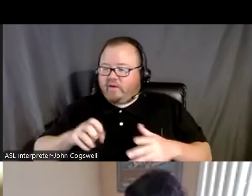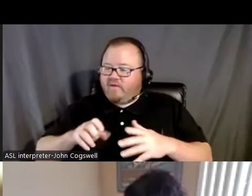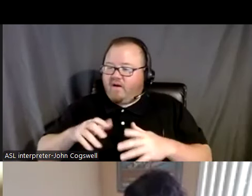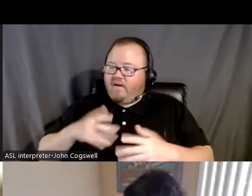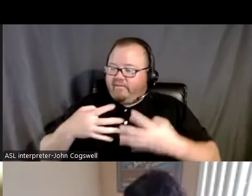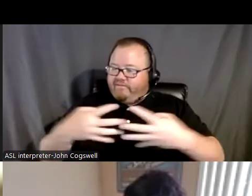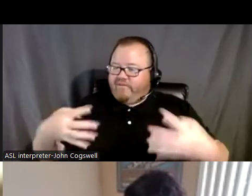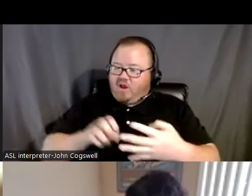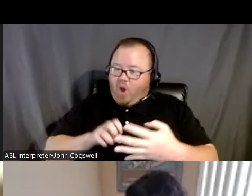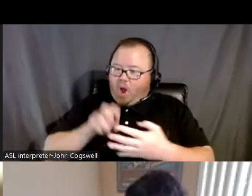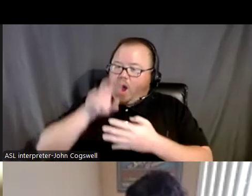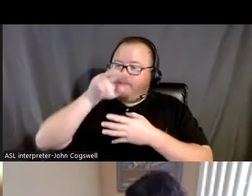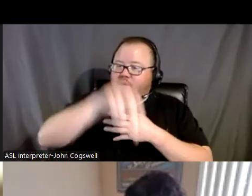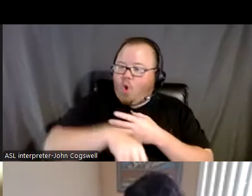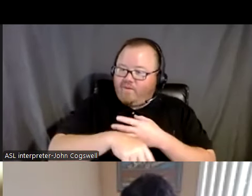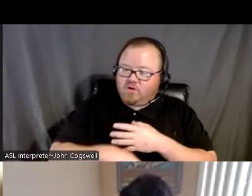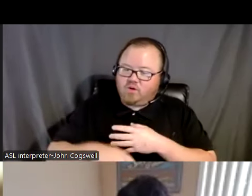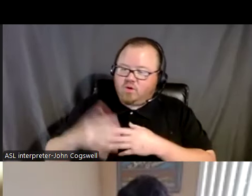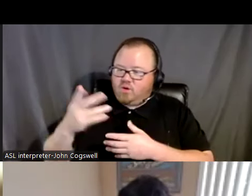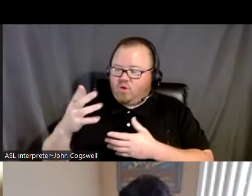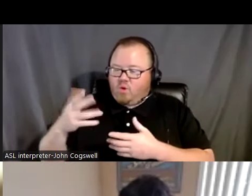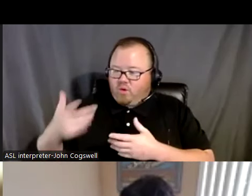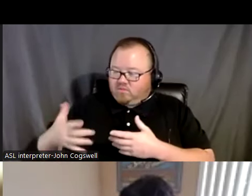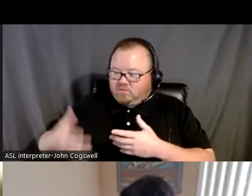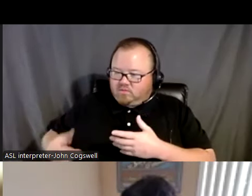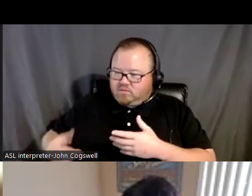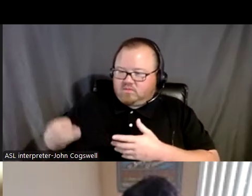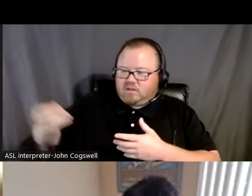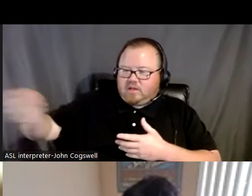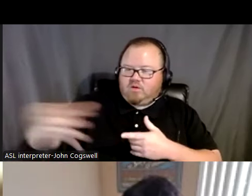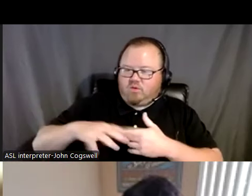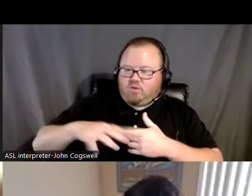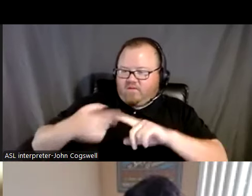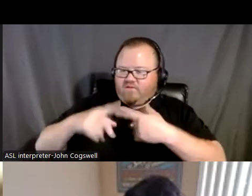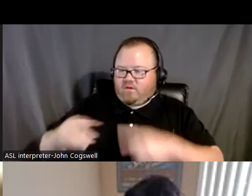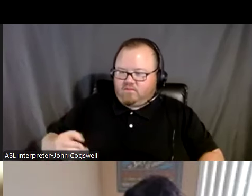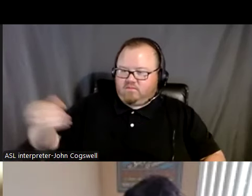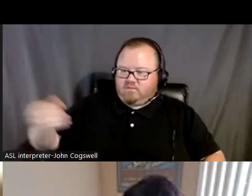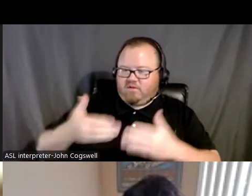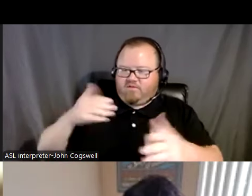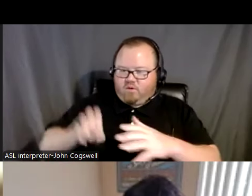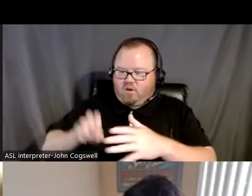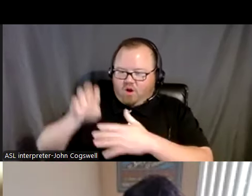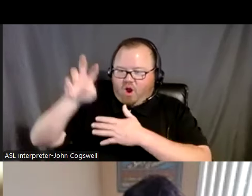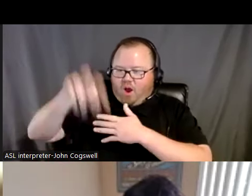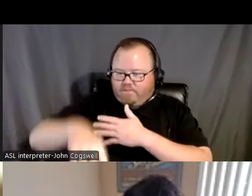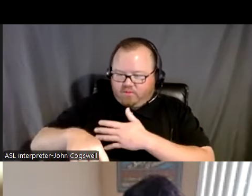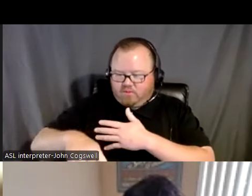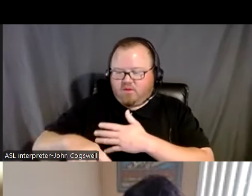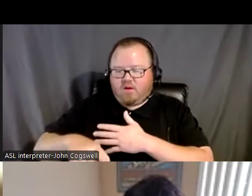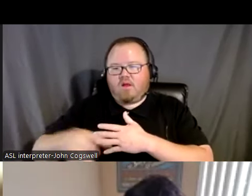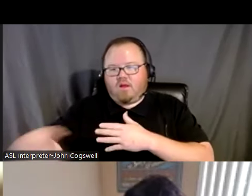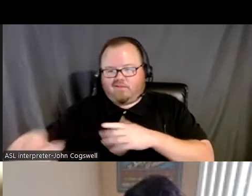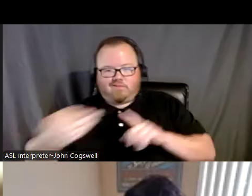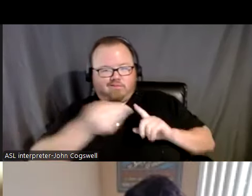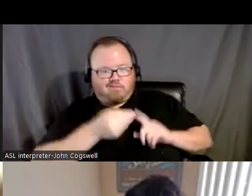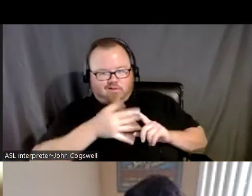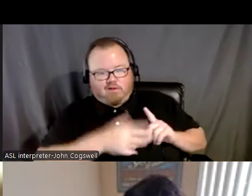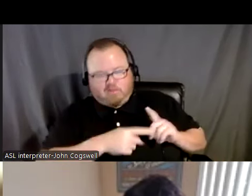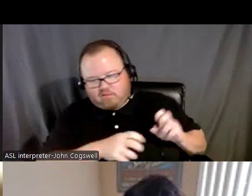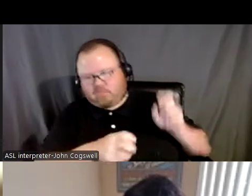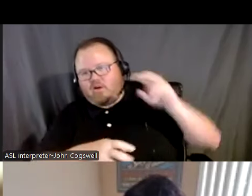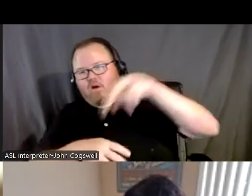fence, you hand your firearm to your buddy once, before you hop over, and then they hand theirs over to you once you're over the fence. So